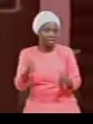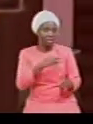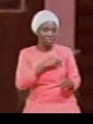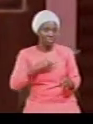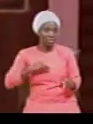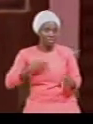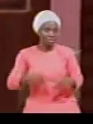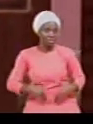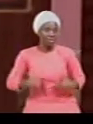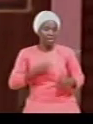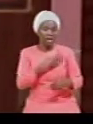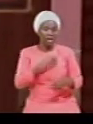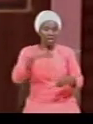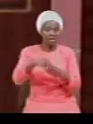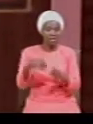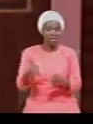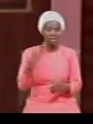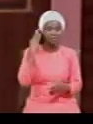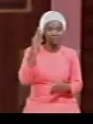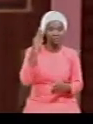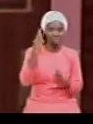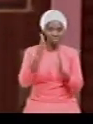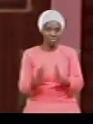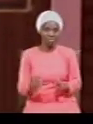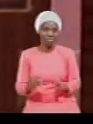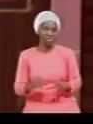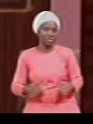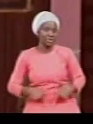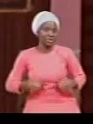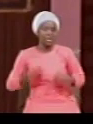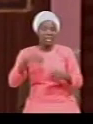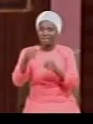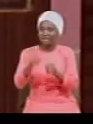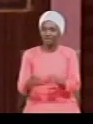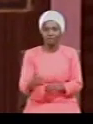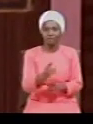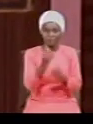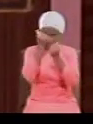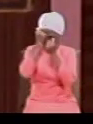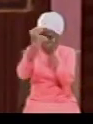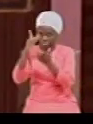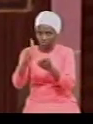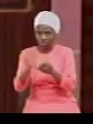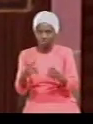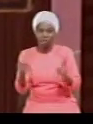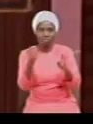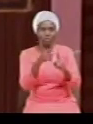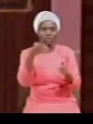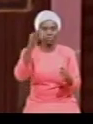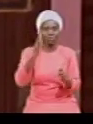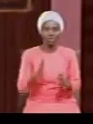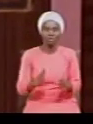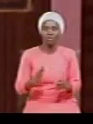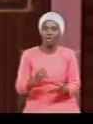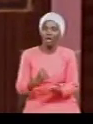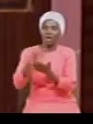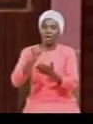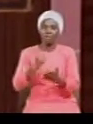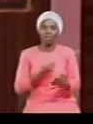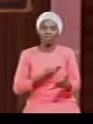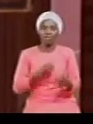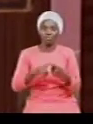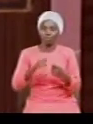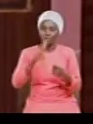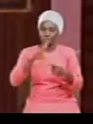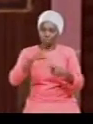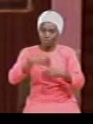a minister, in everyone, obedience to God, to the word of God, makes us